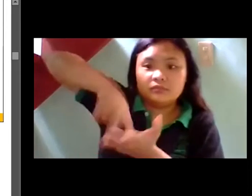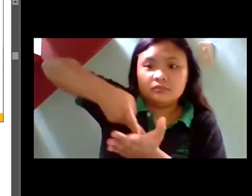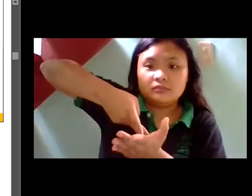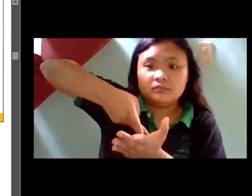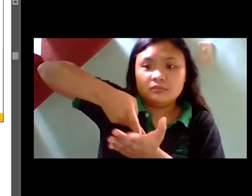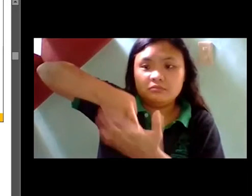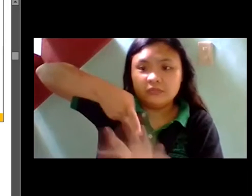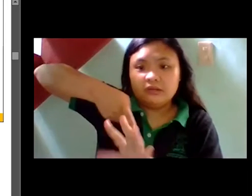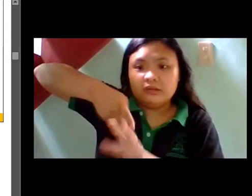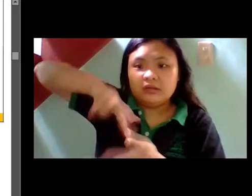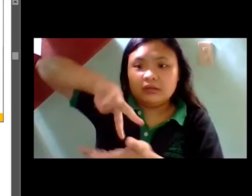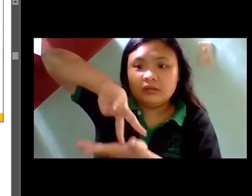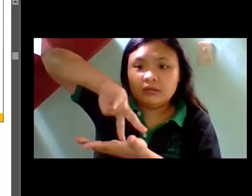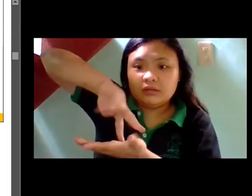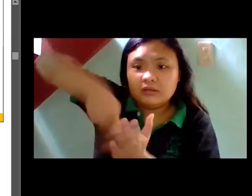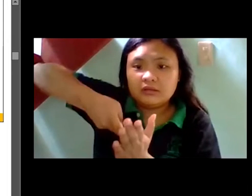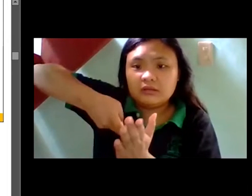Okay.